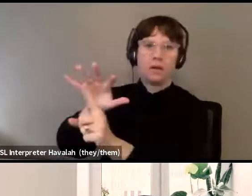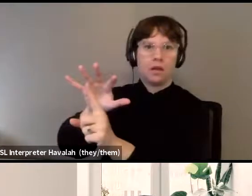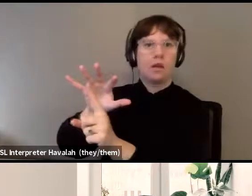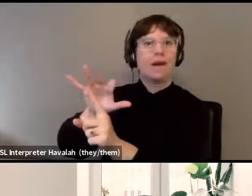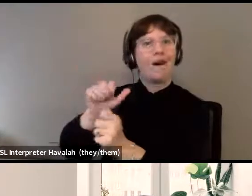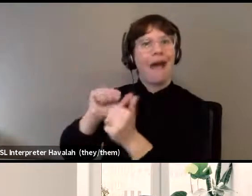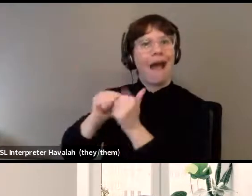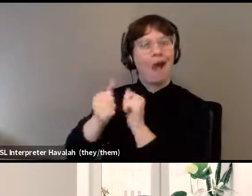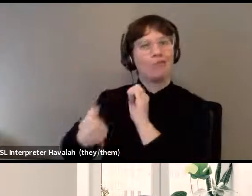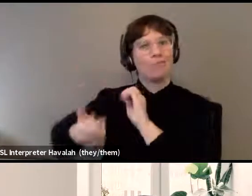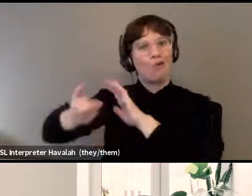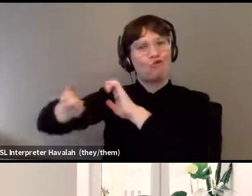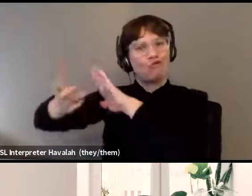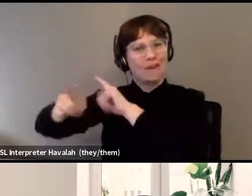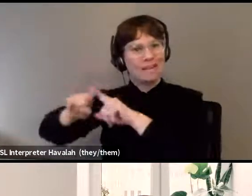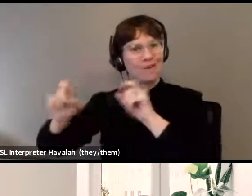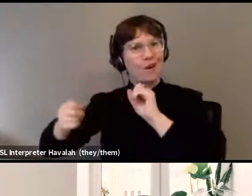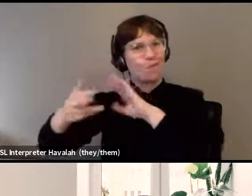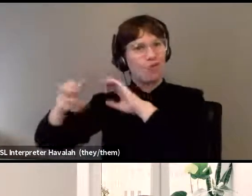ways to do that.